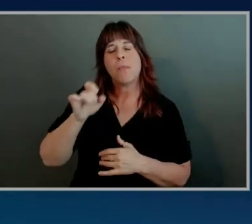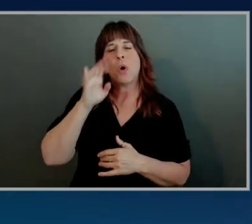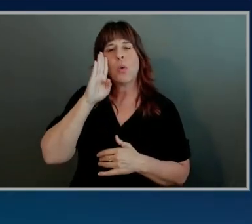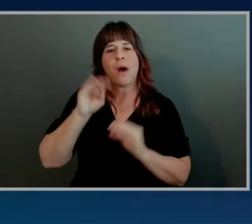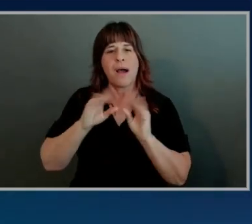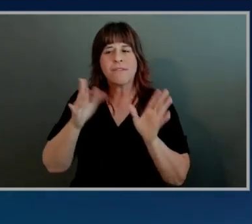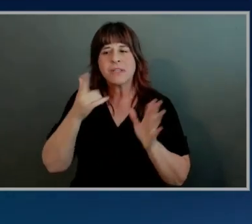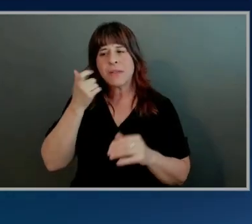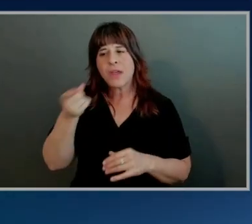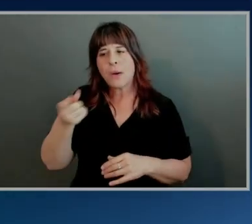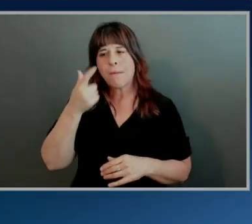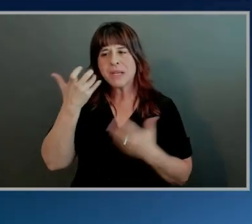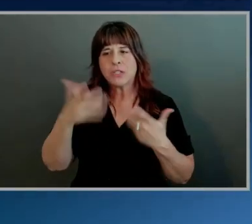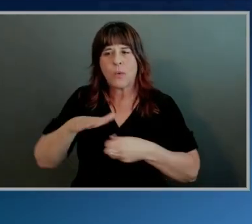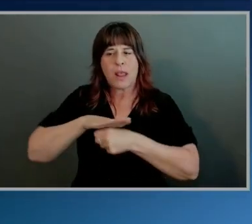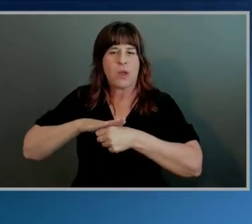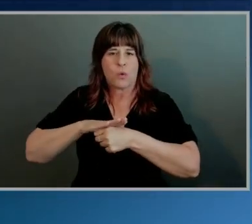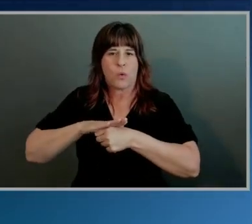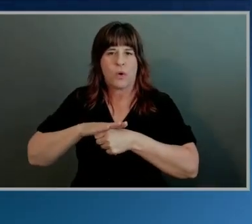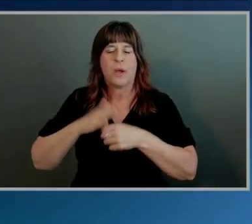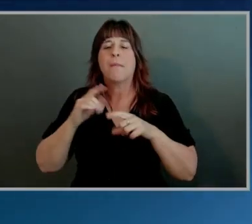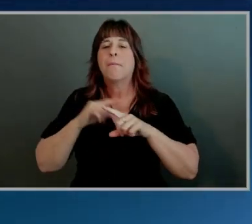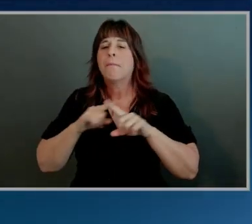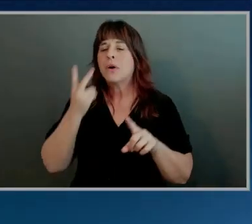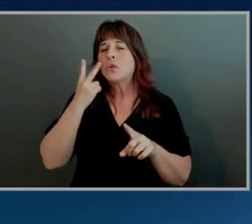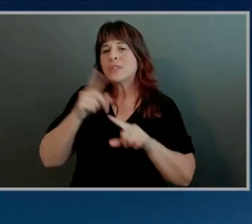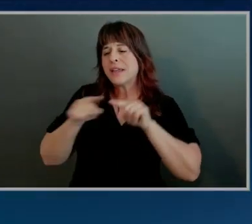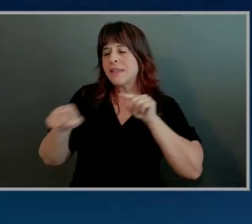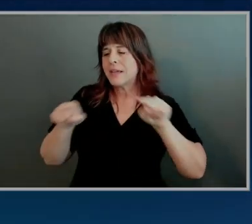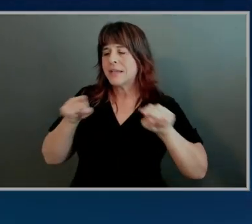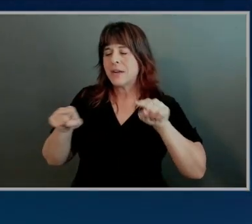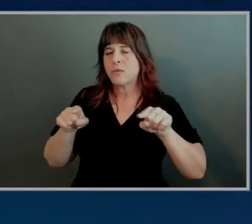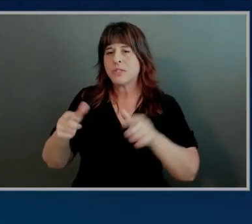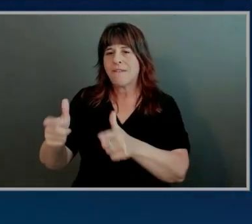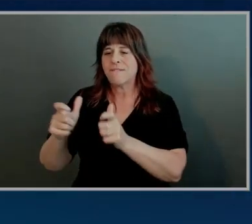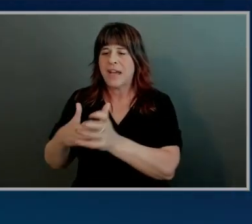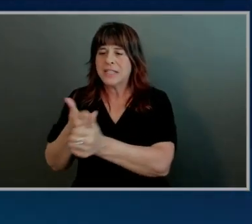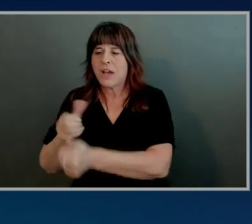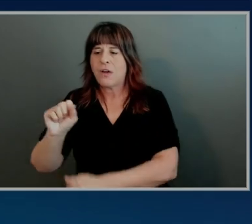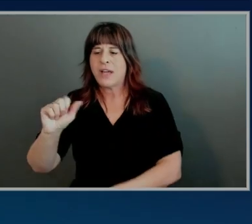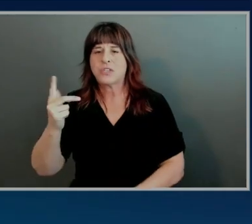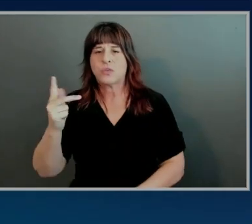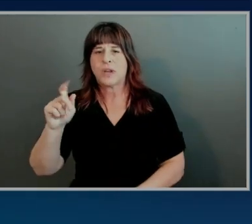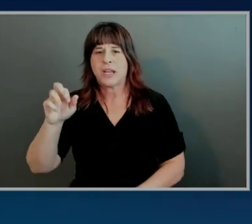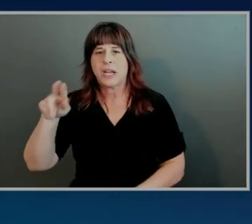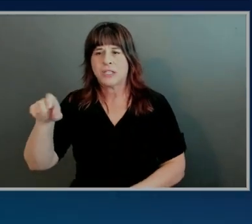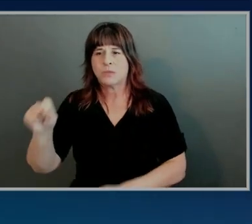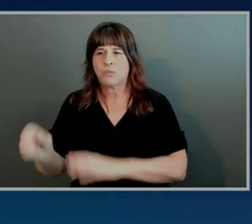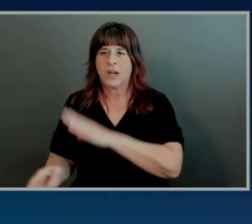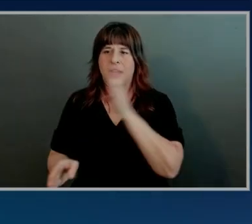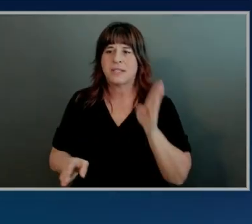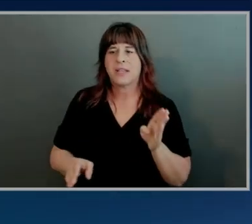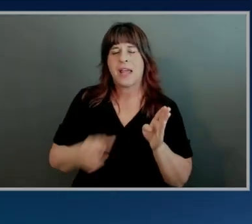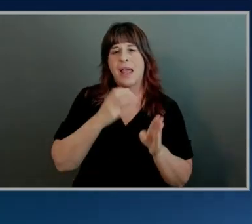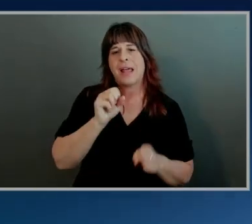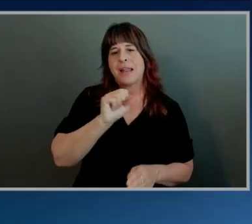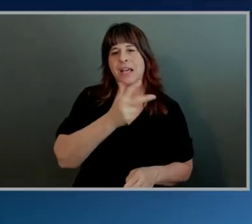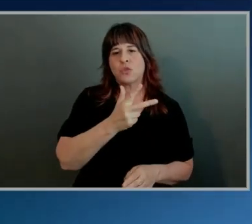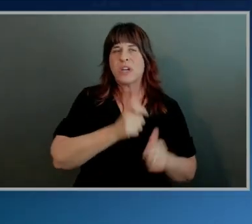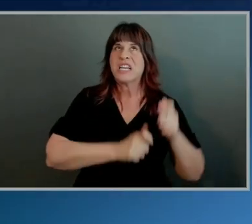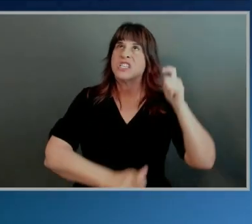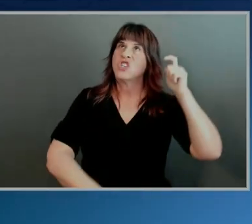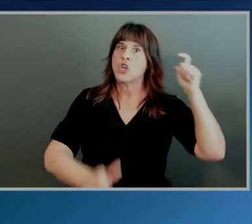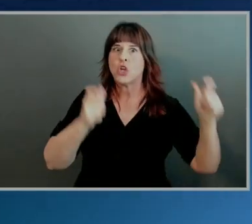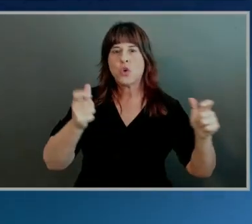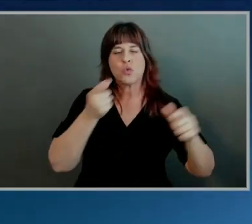already local. Yeah. But you see the difference between fast file mode for S3 Express and for S3 is huge, right? Yeah. Especially